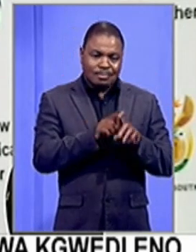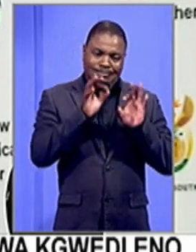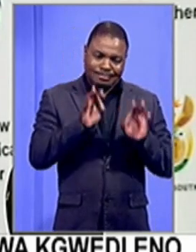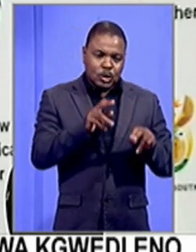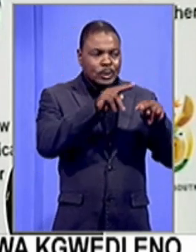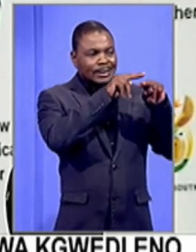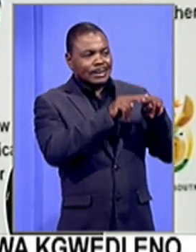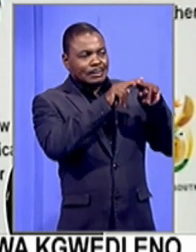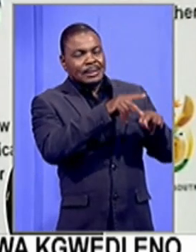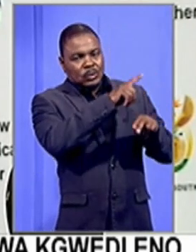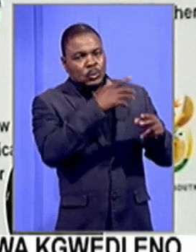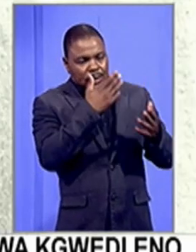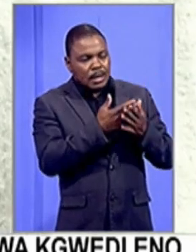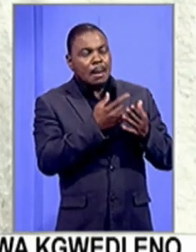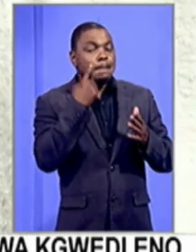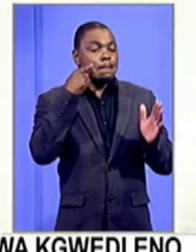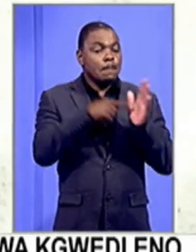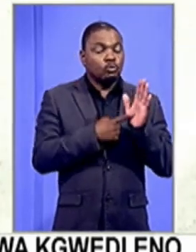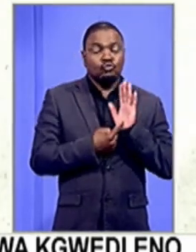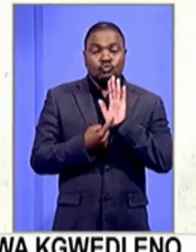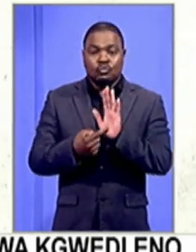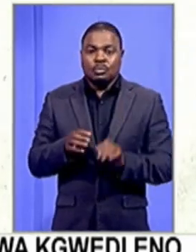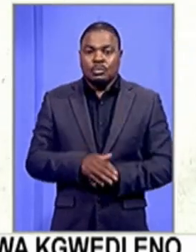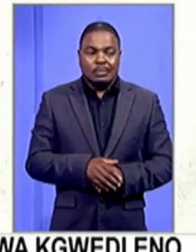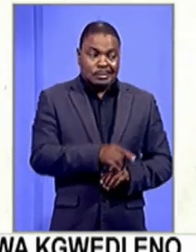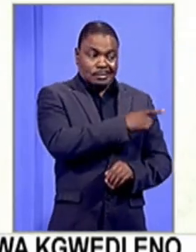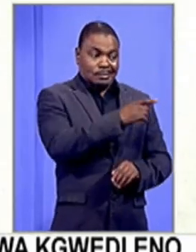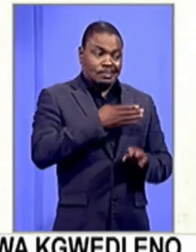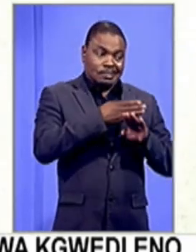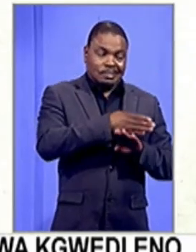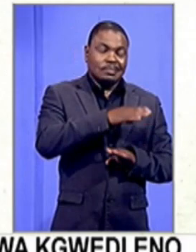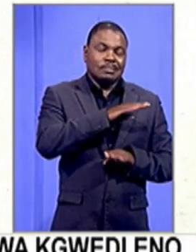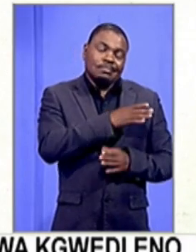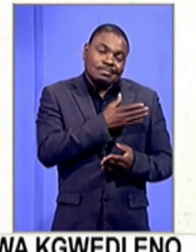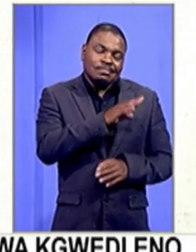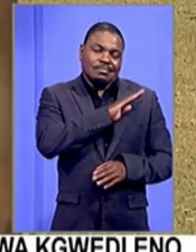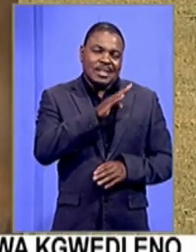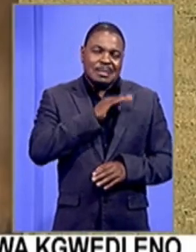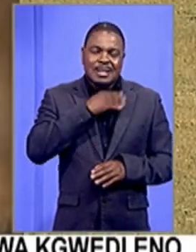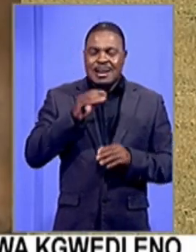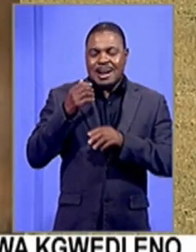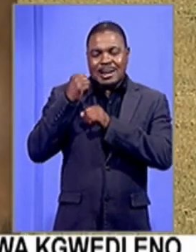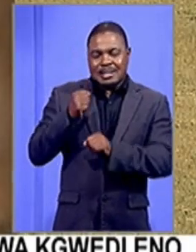dependent, and it can be proven. Go lebega fa Bagaka ba tlile go nna le Keresemose e le tobo